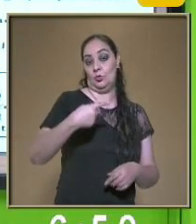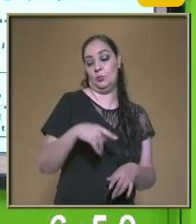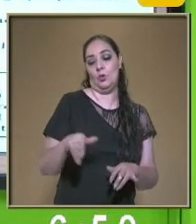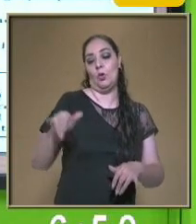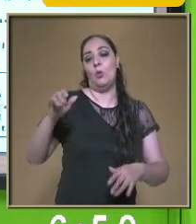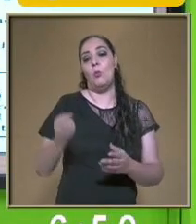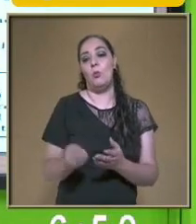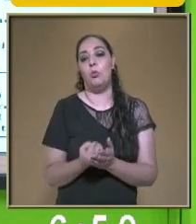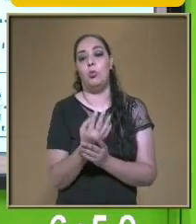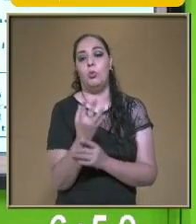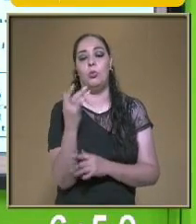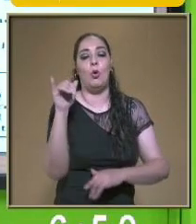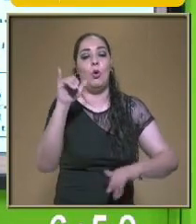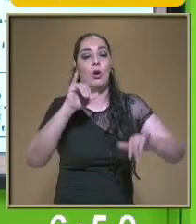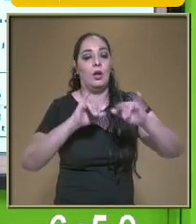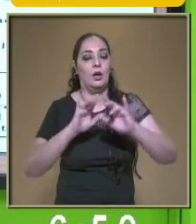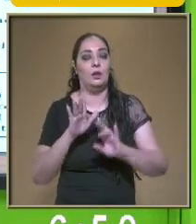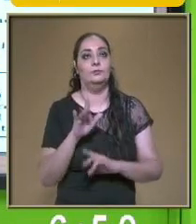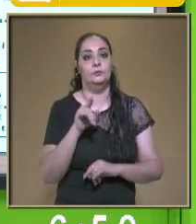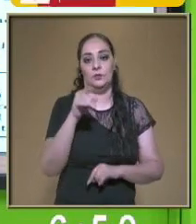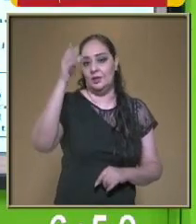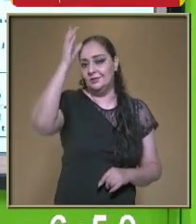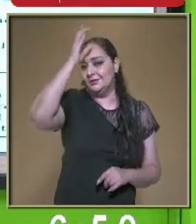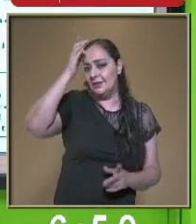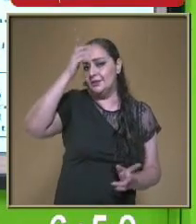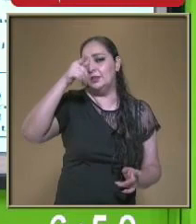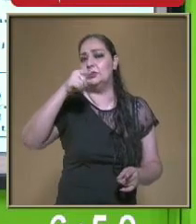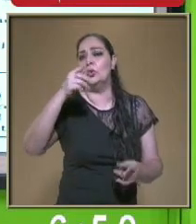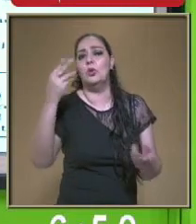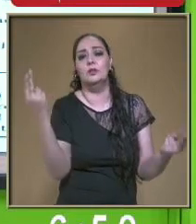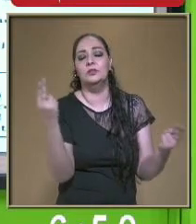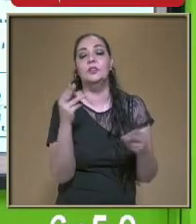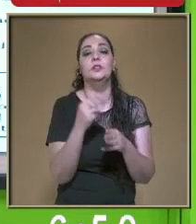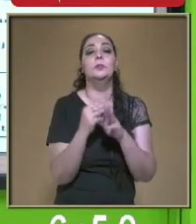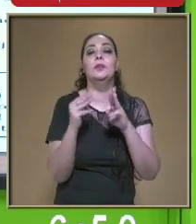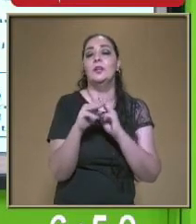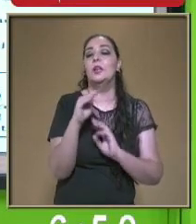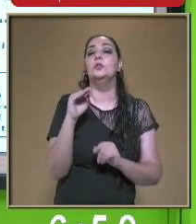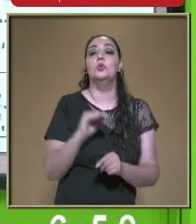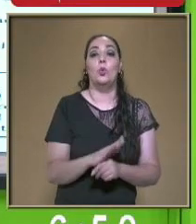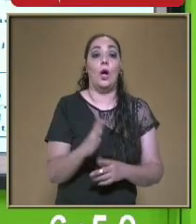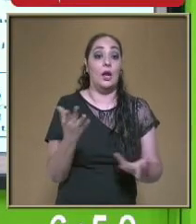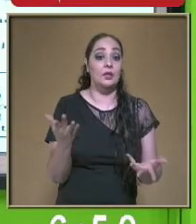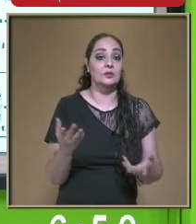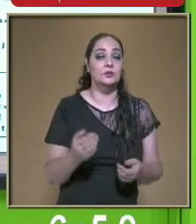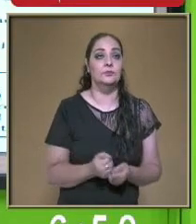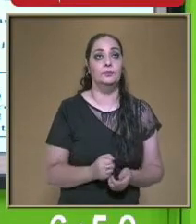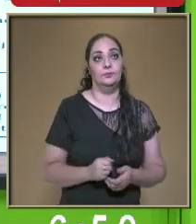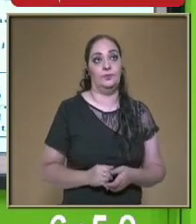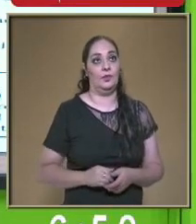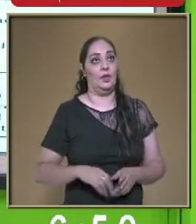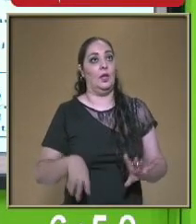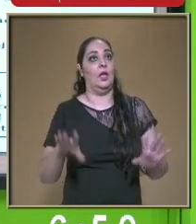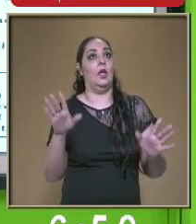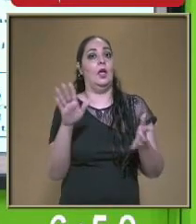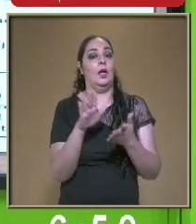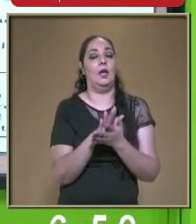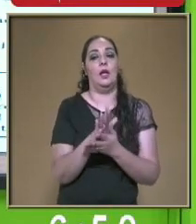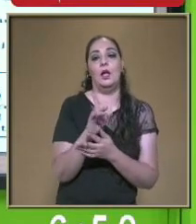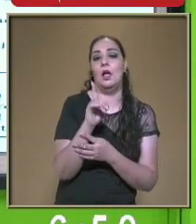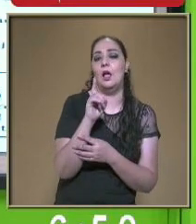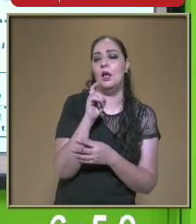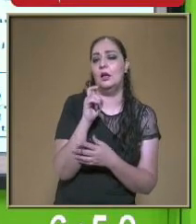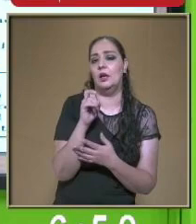we have a science activity. What materials do you need? Washing up liquid,